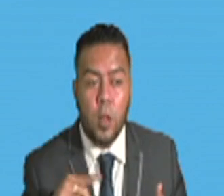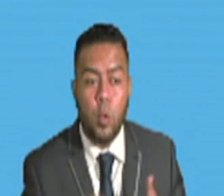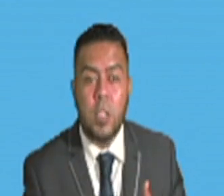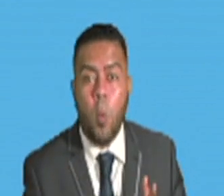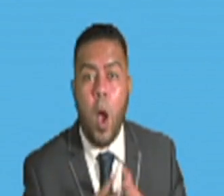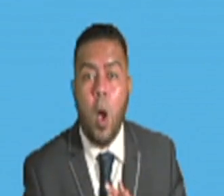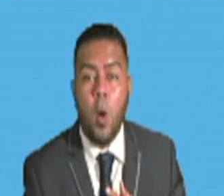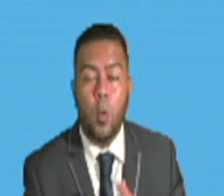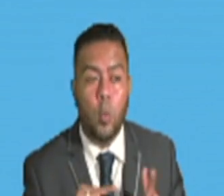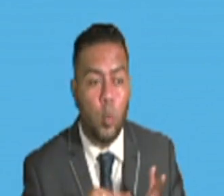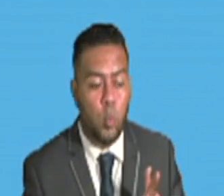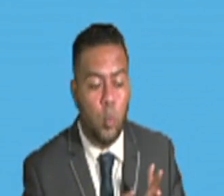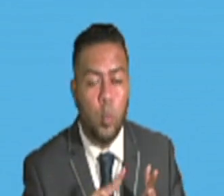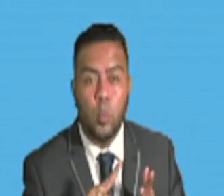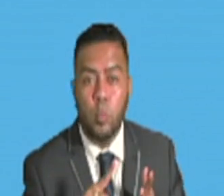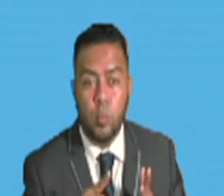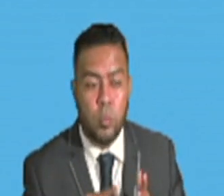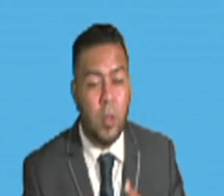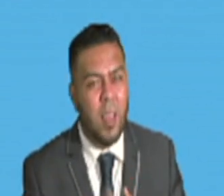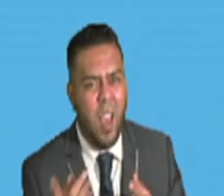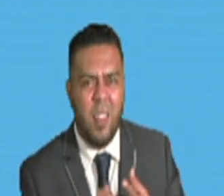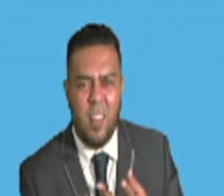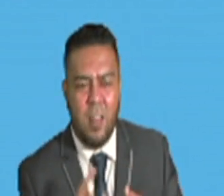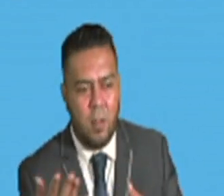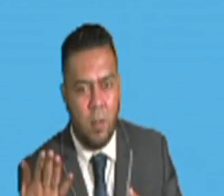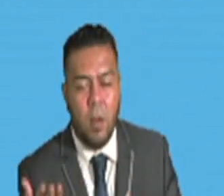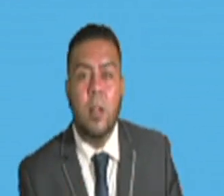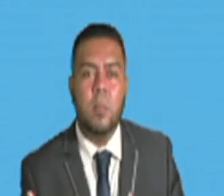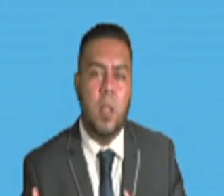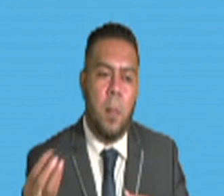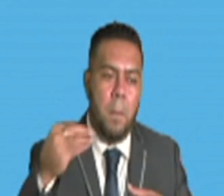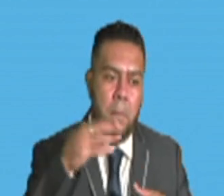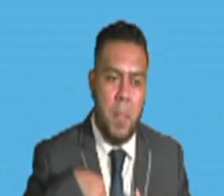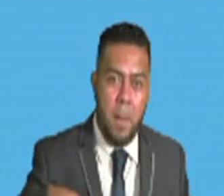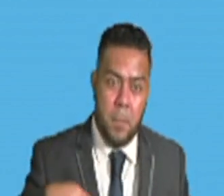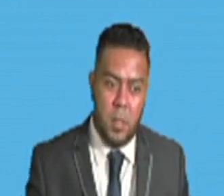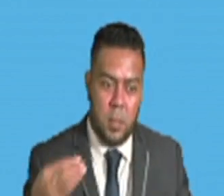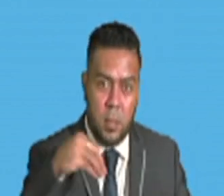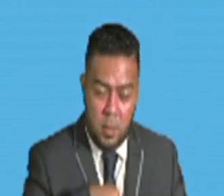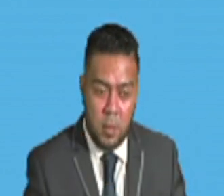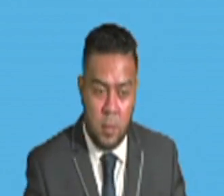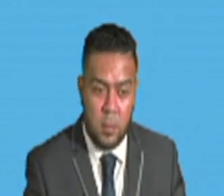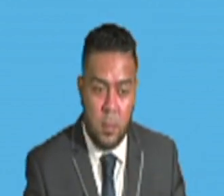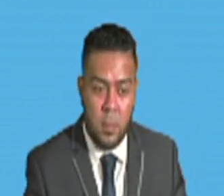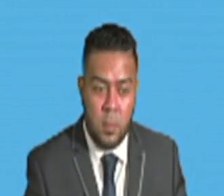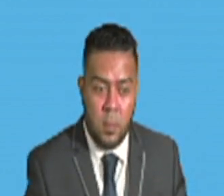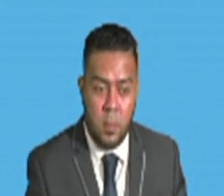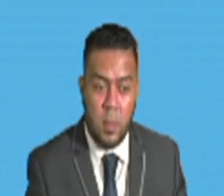he quoted Honourable Tikon Tuandua and Honourable Garigari Tambua as members. He